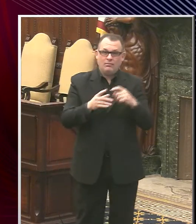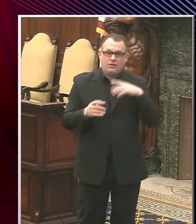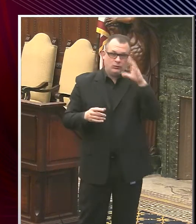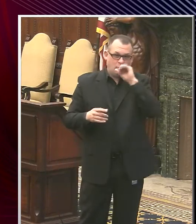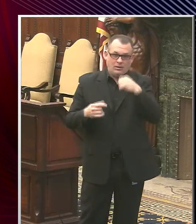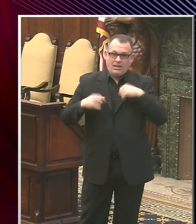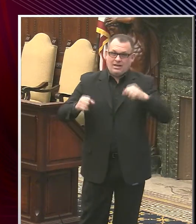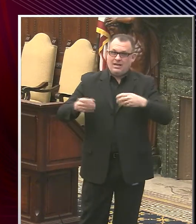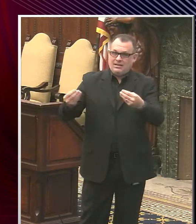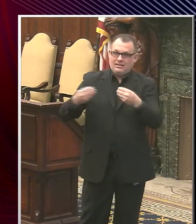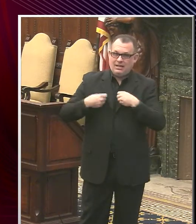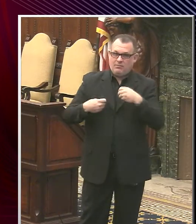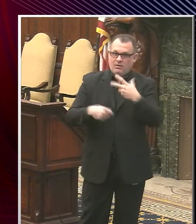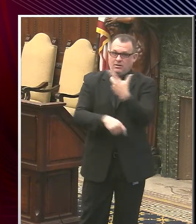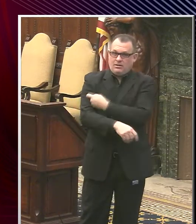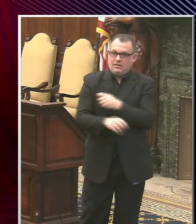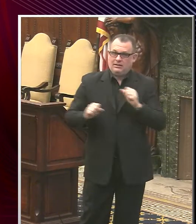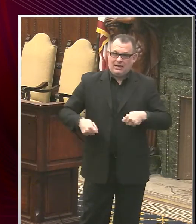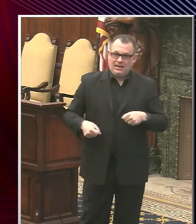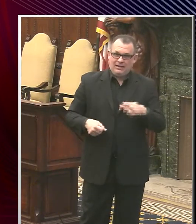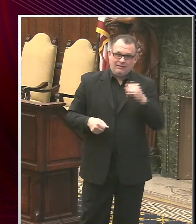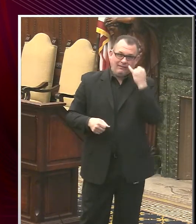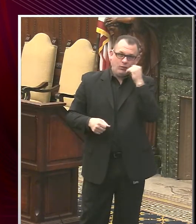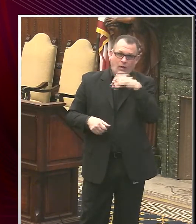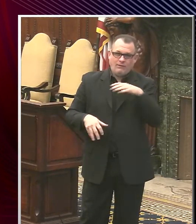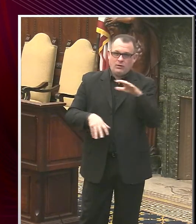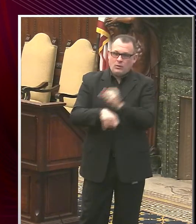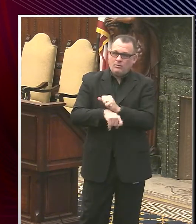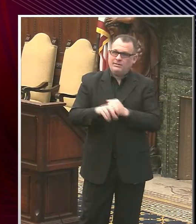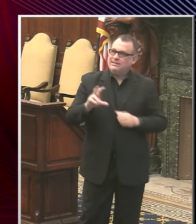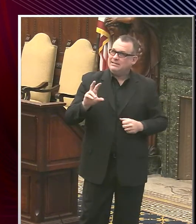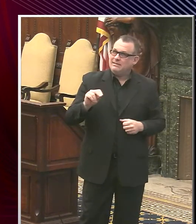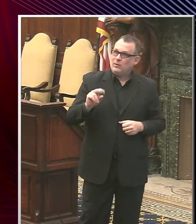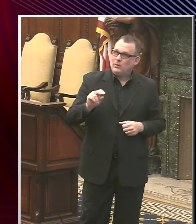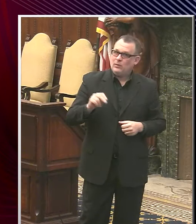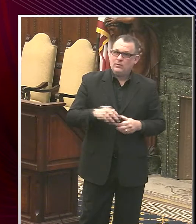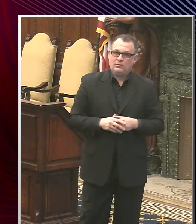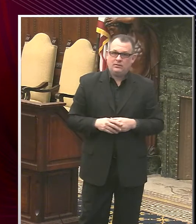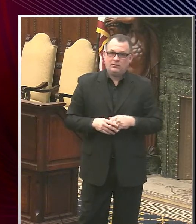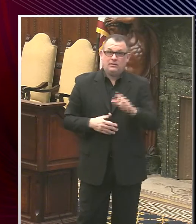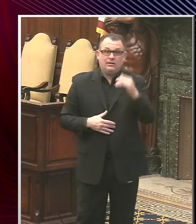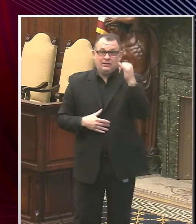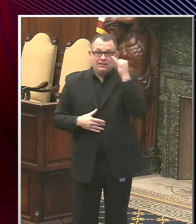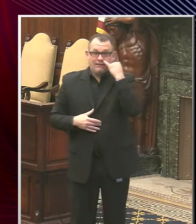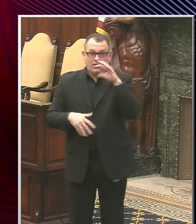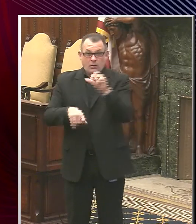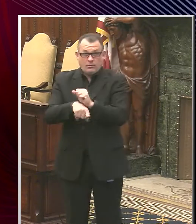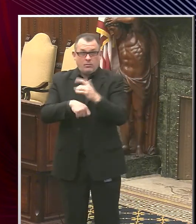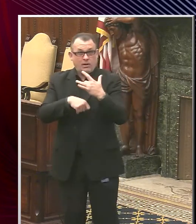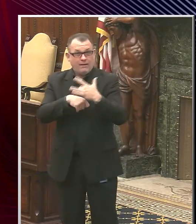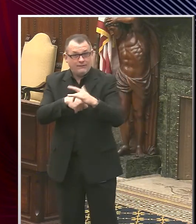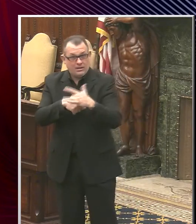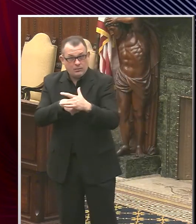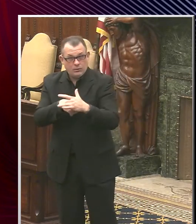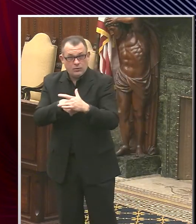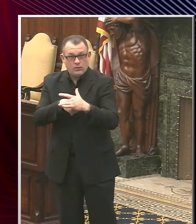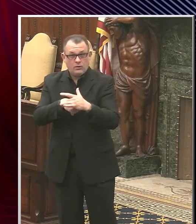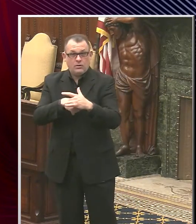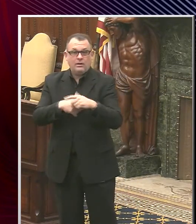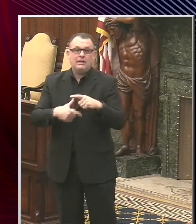they can get vaccinated if they don't have an appointment. We will allow walk-ups only if appointments are still available, and we'll get the message if they